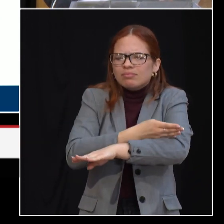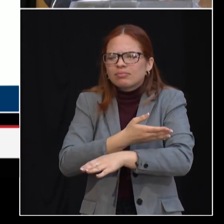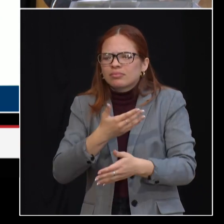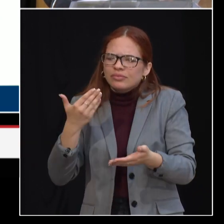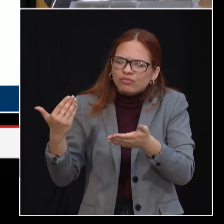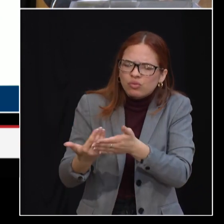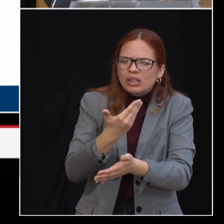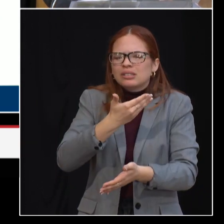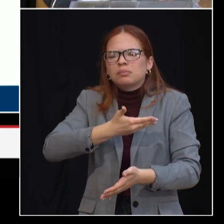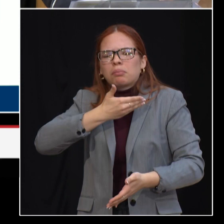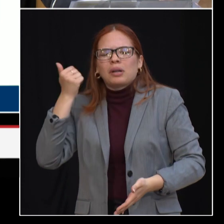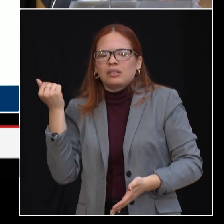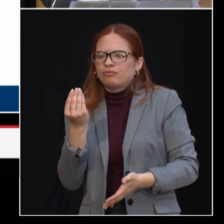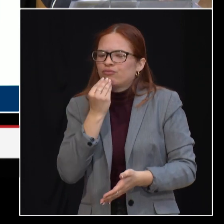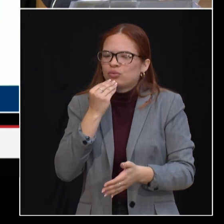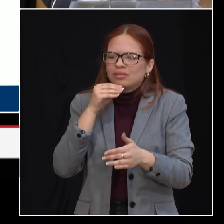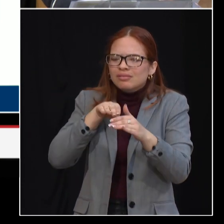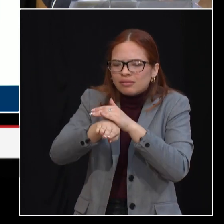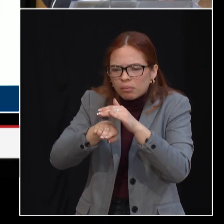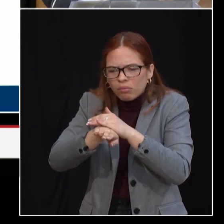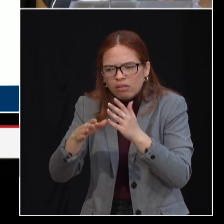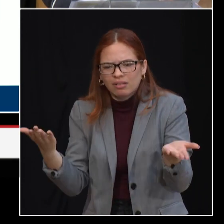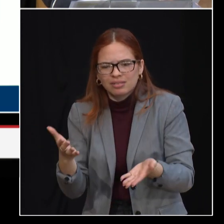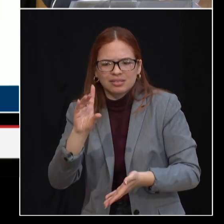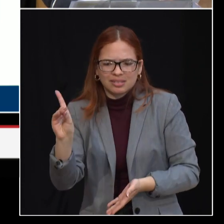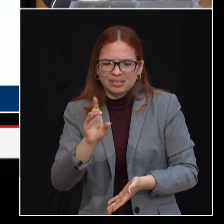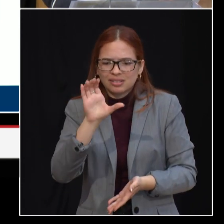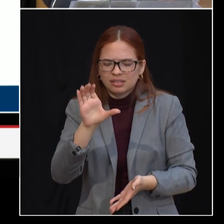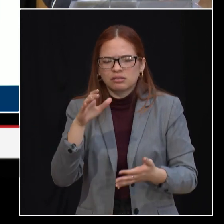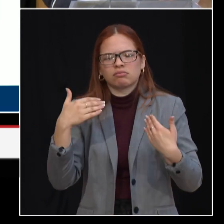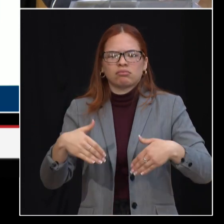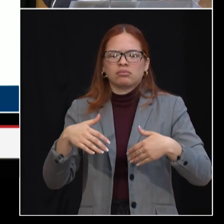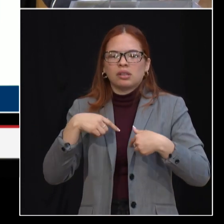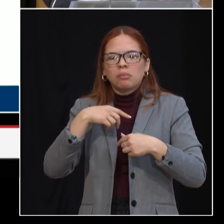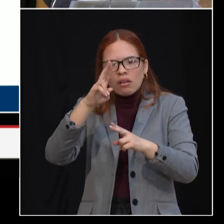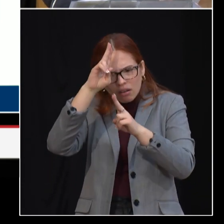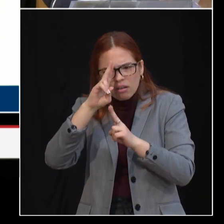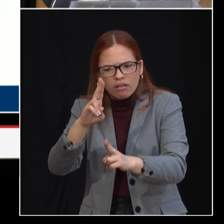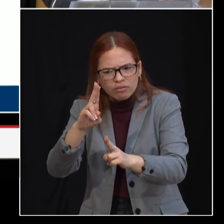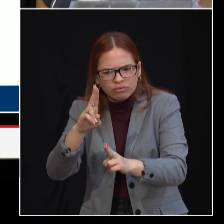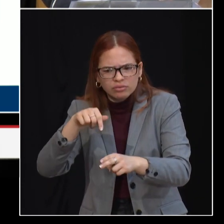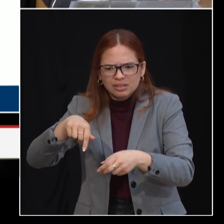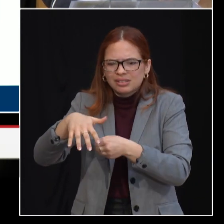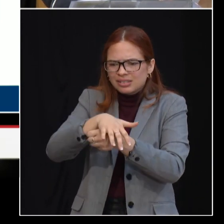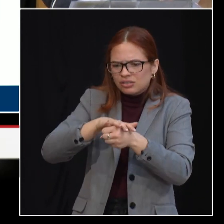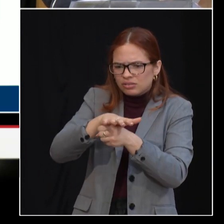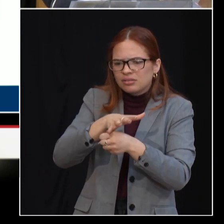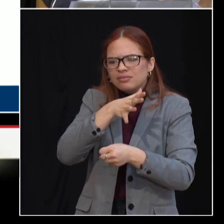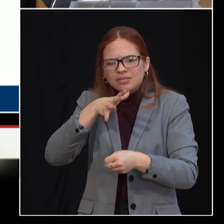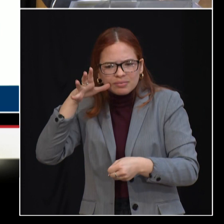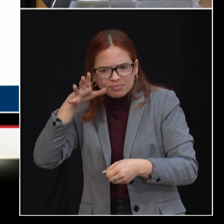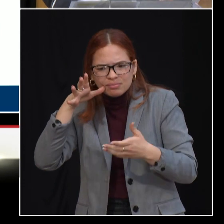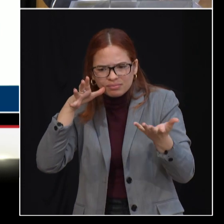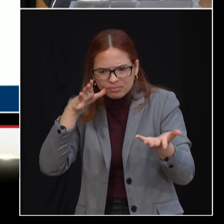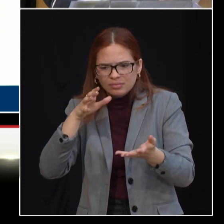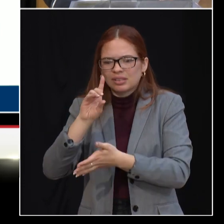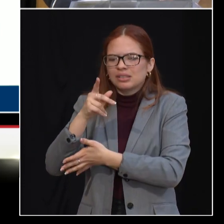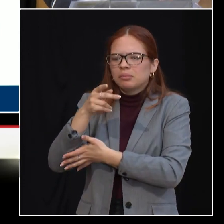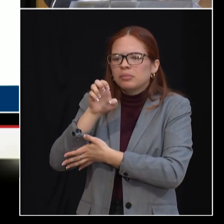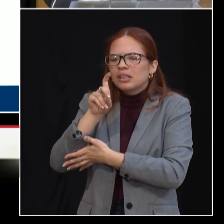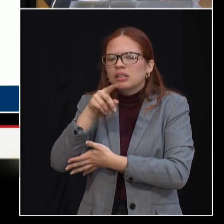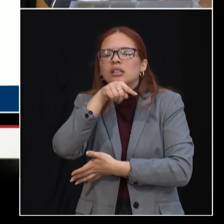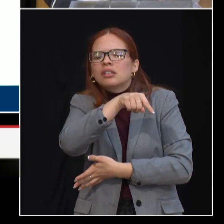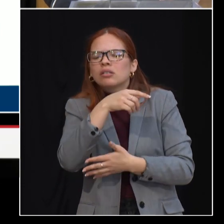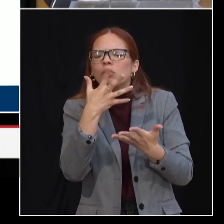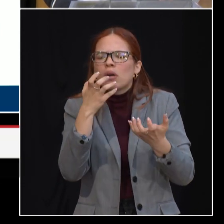underserved areas of the district and honoring the parcel's agricultural history, DEMPED is seeking proposals that will create a